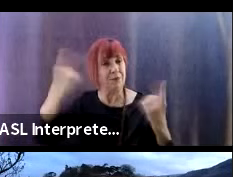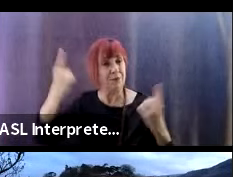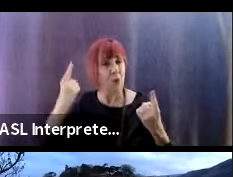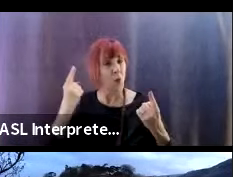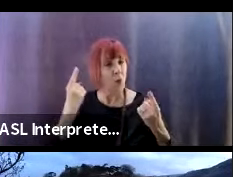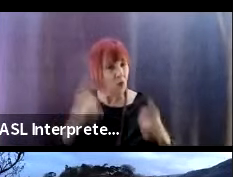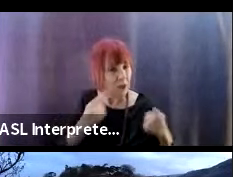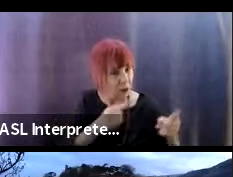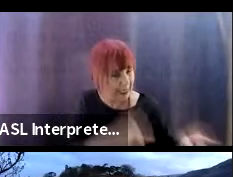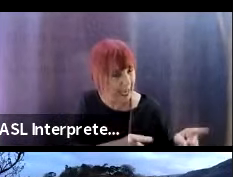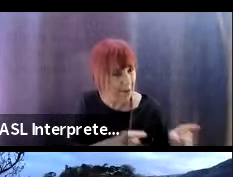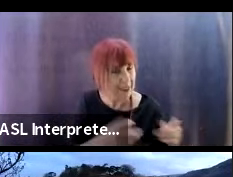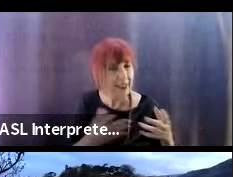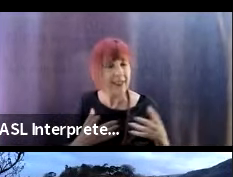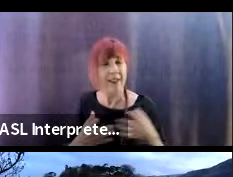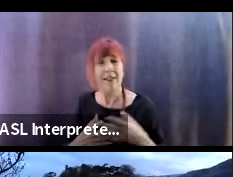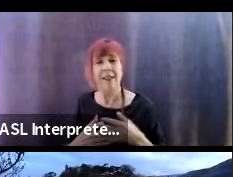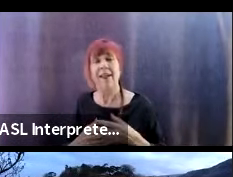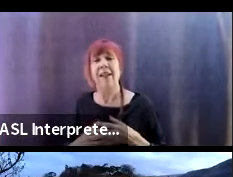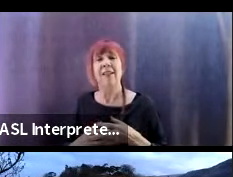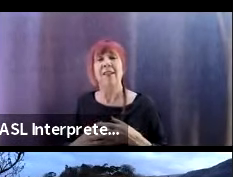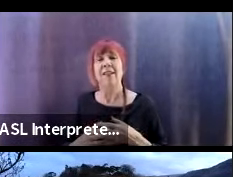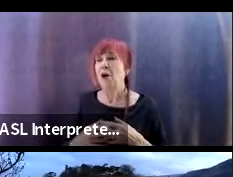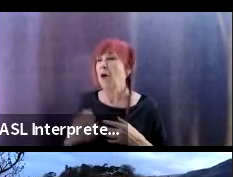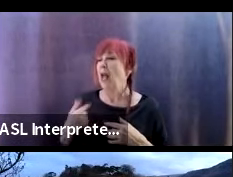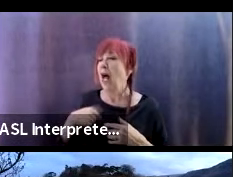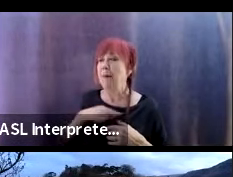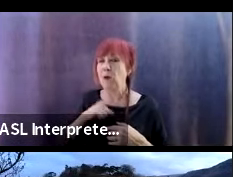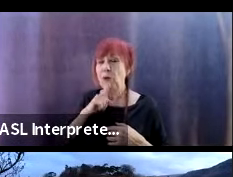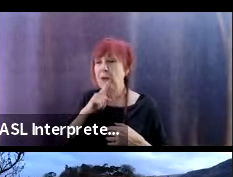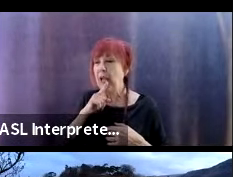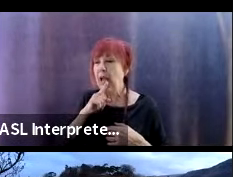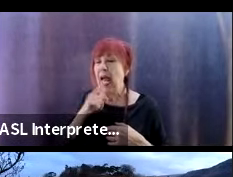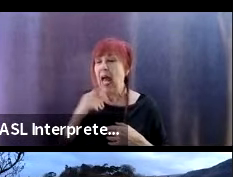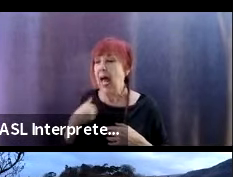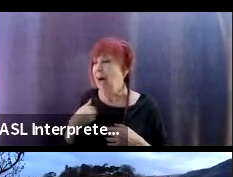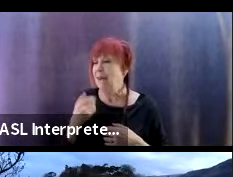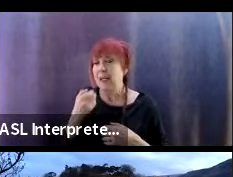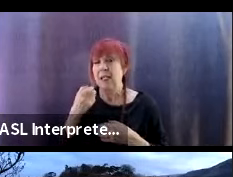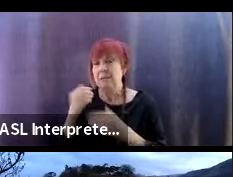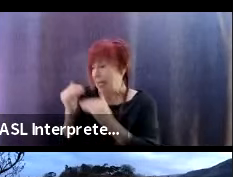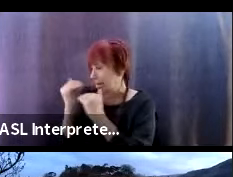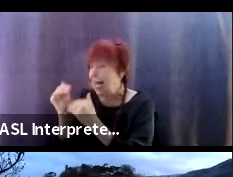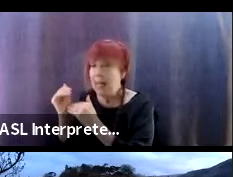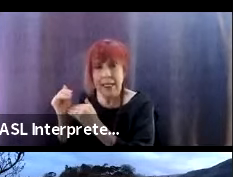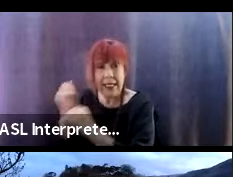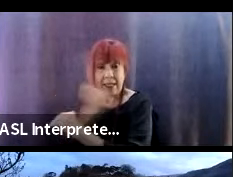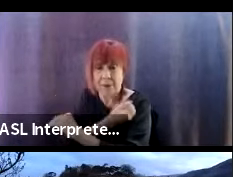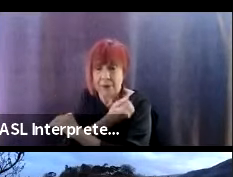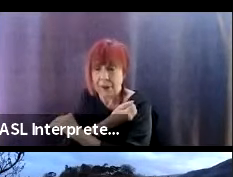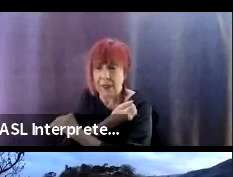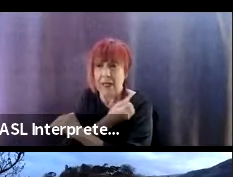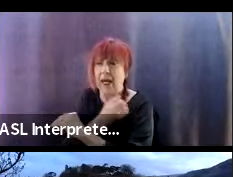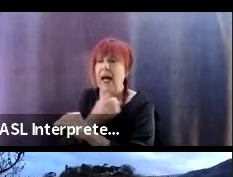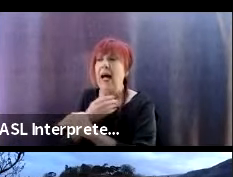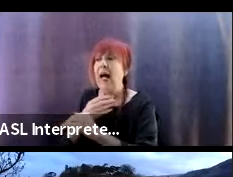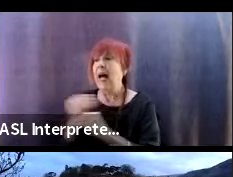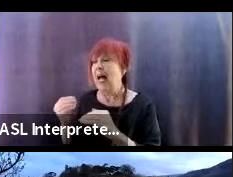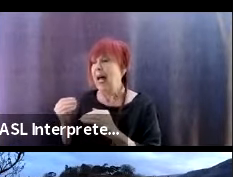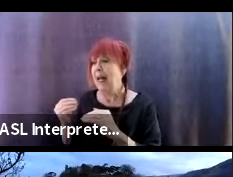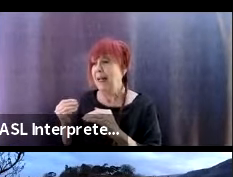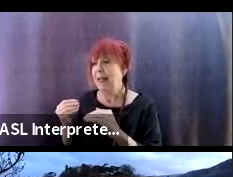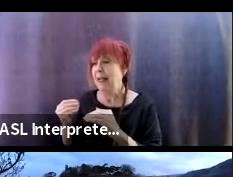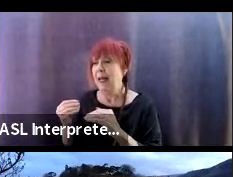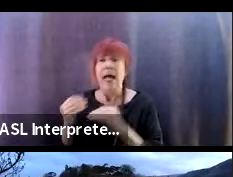increase in supply and this strong push to get everybody vaccinated. But in the short term, what we have is this 3-week projection that's flat. What I'm